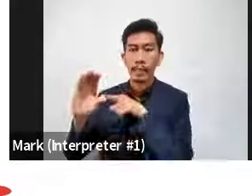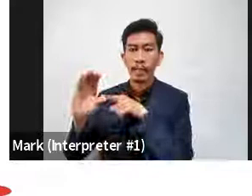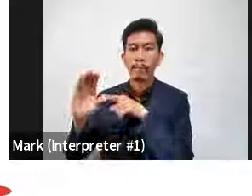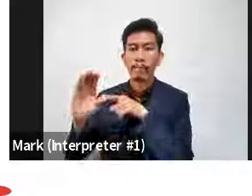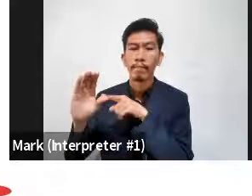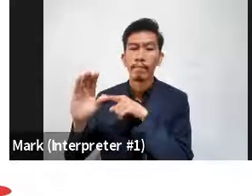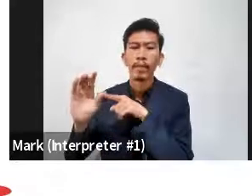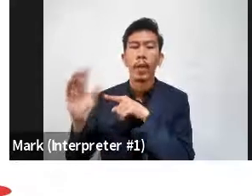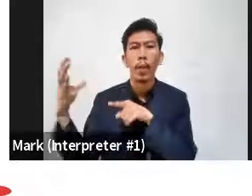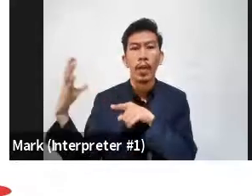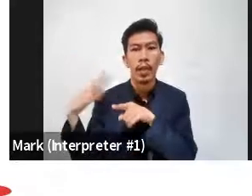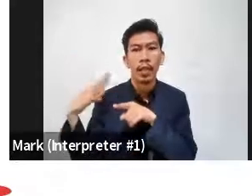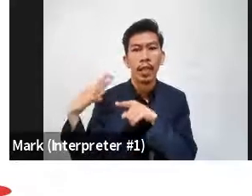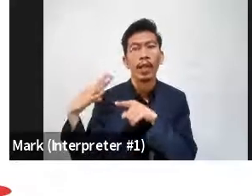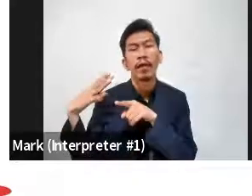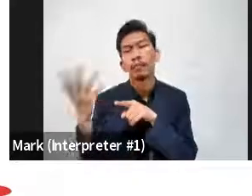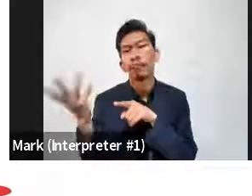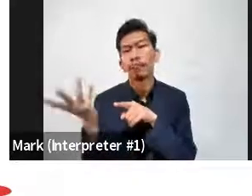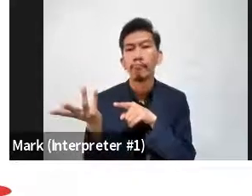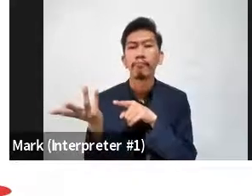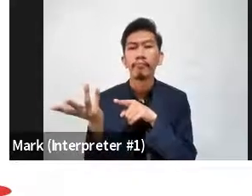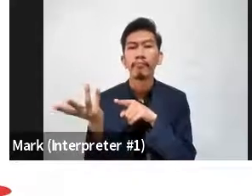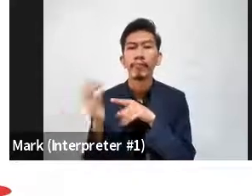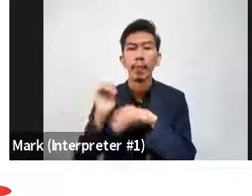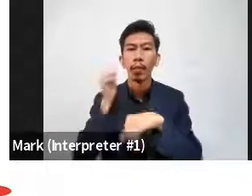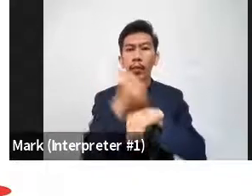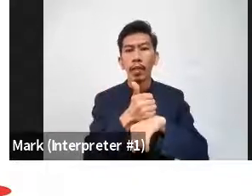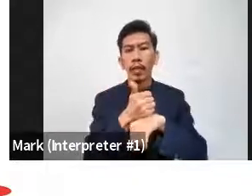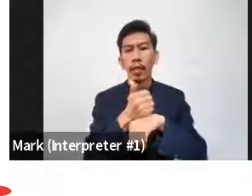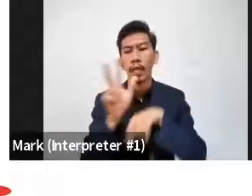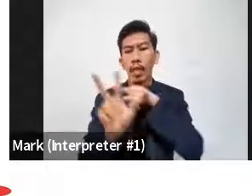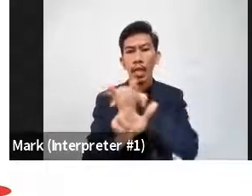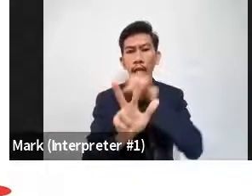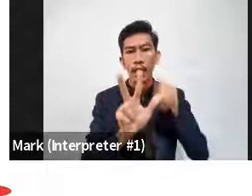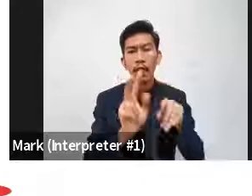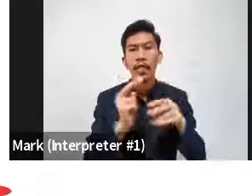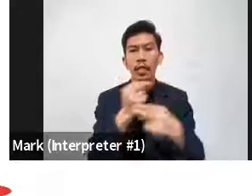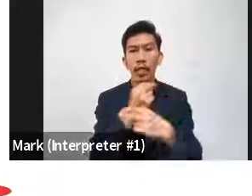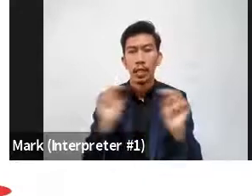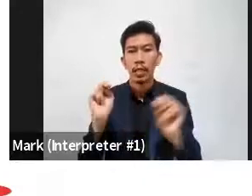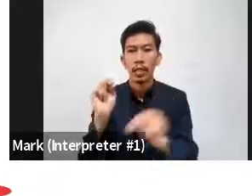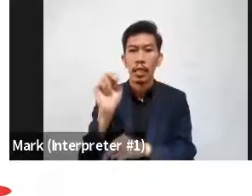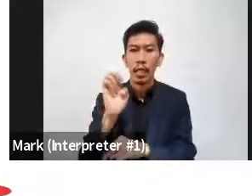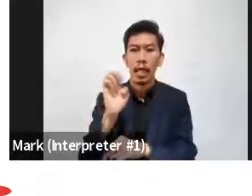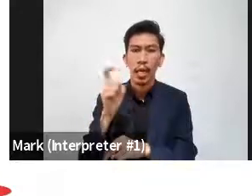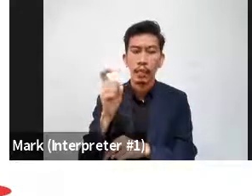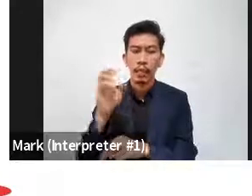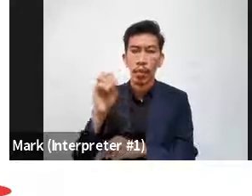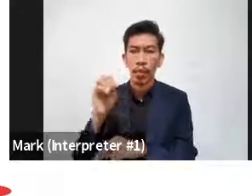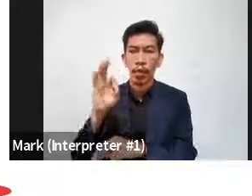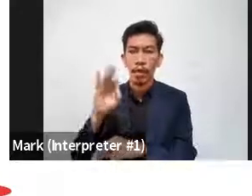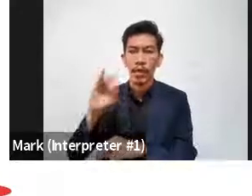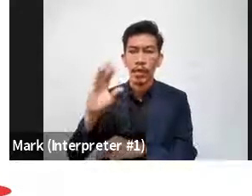are waiting for the appointment of our 3 non-ex officio members. The 2 non-ex